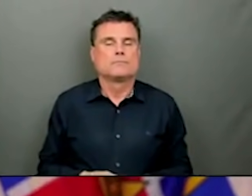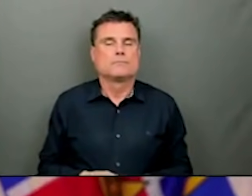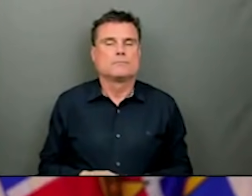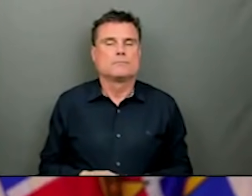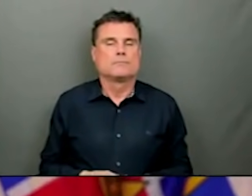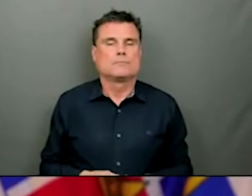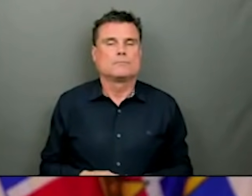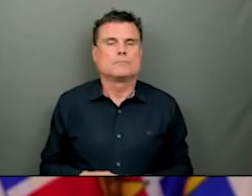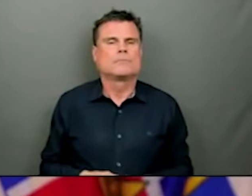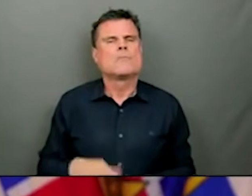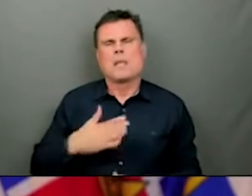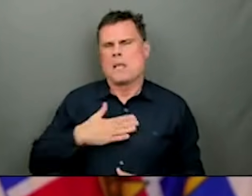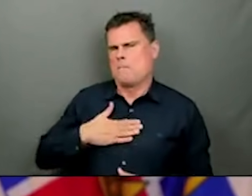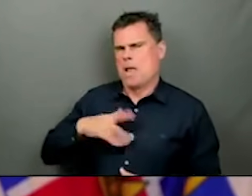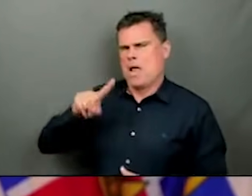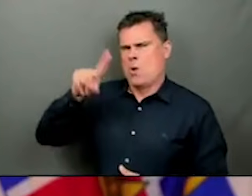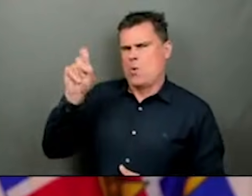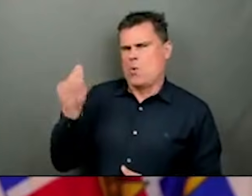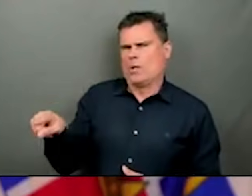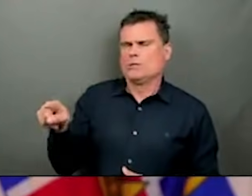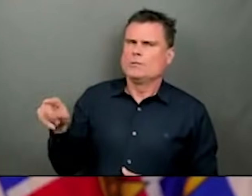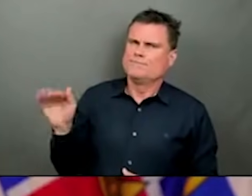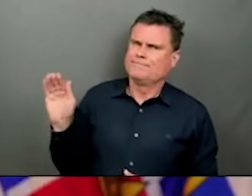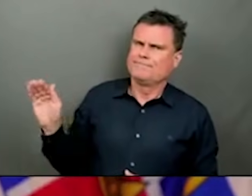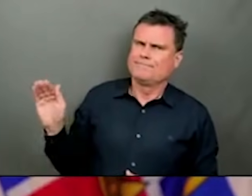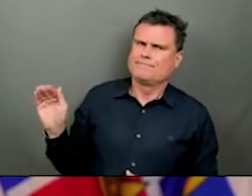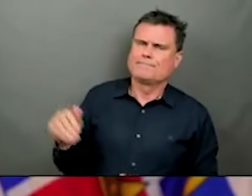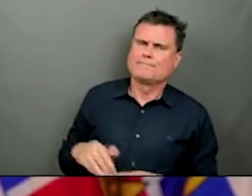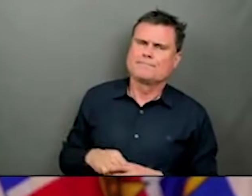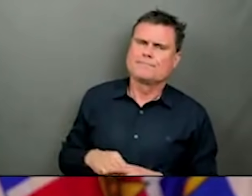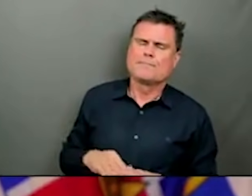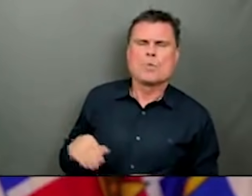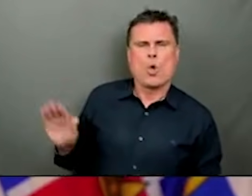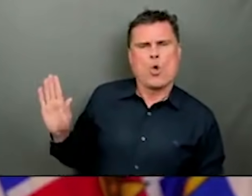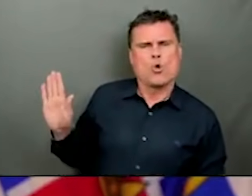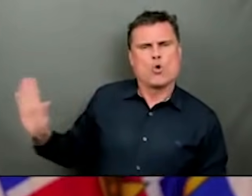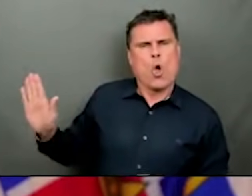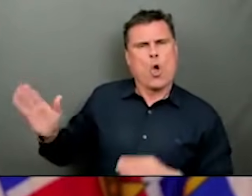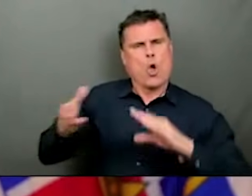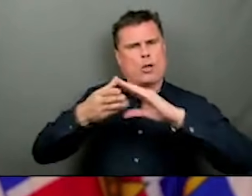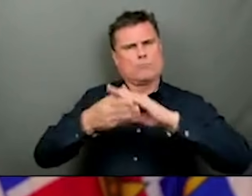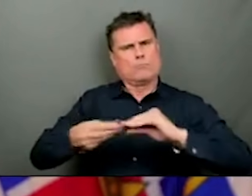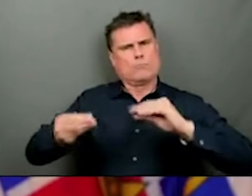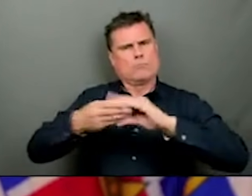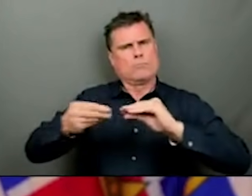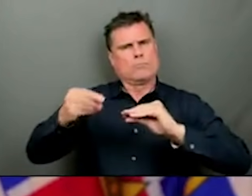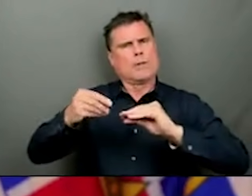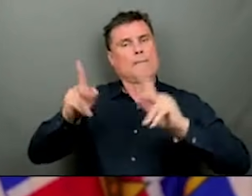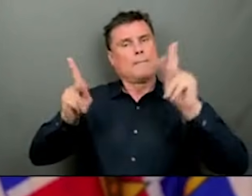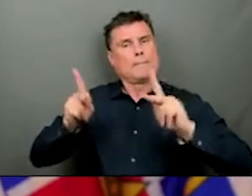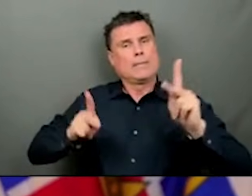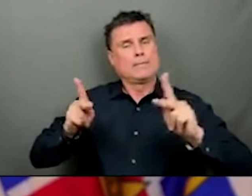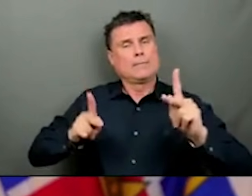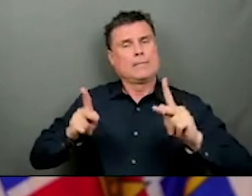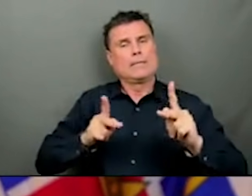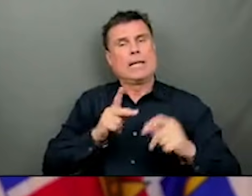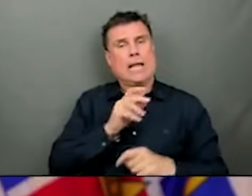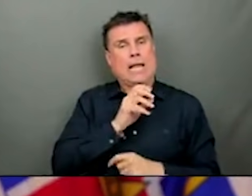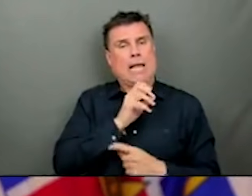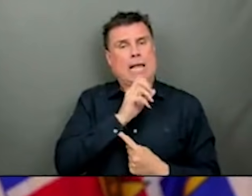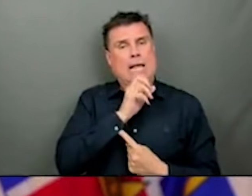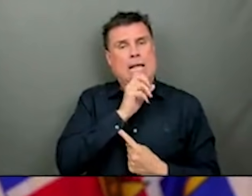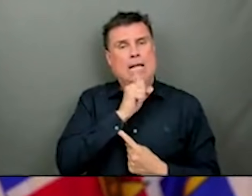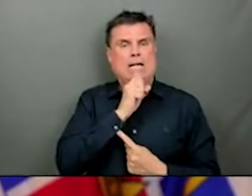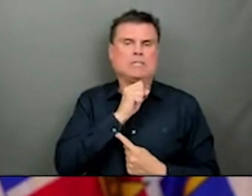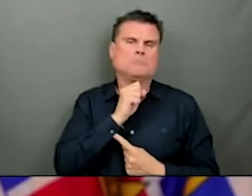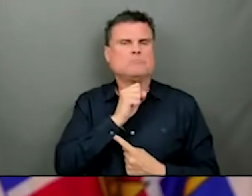messaging that goes out to individuals who are in their late 50s now and early 60s, and they're on the age-based